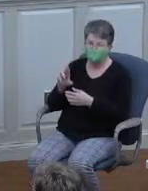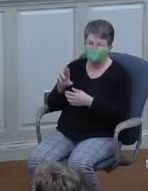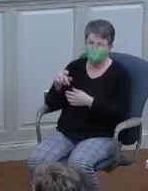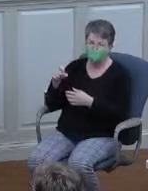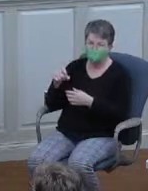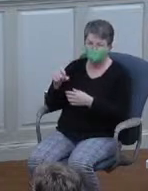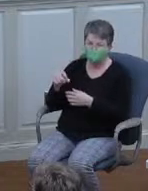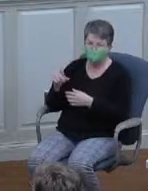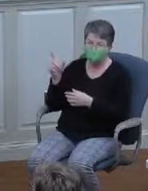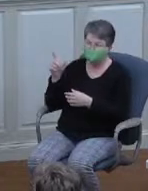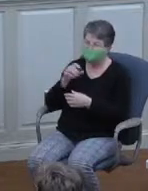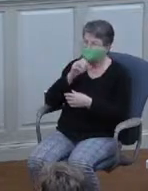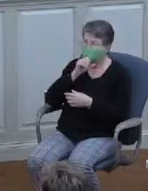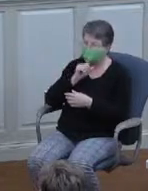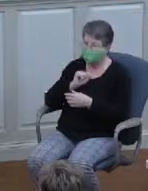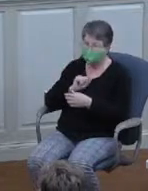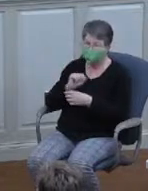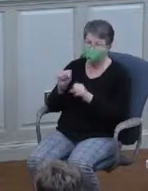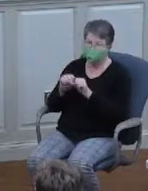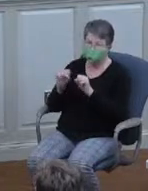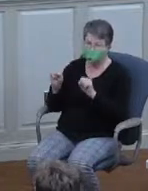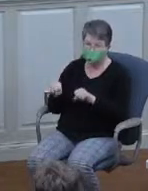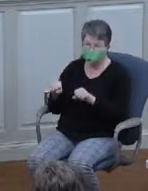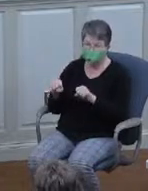is an aging system.